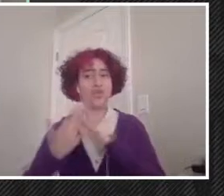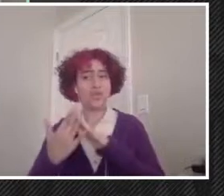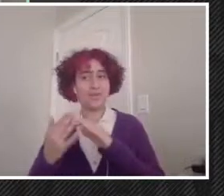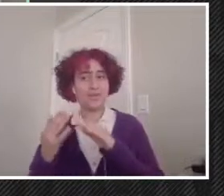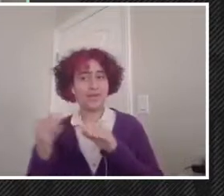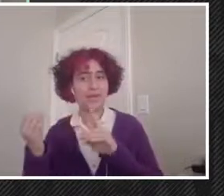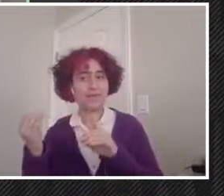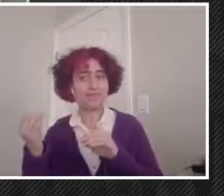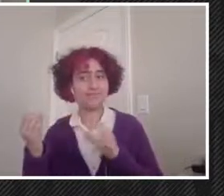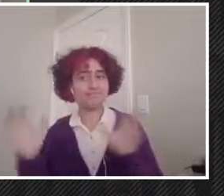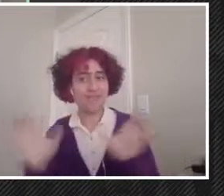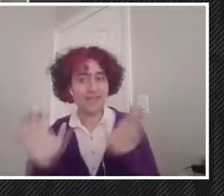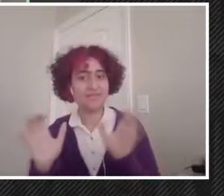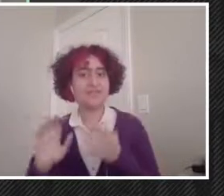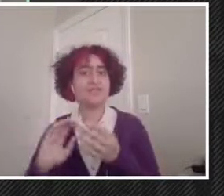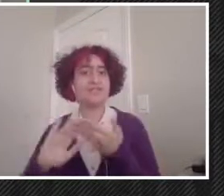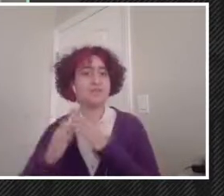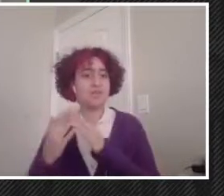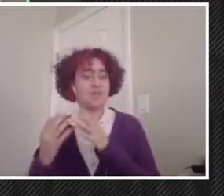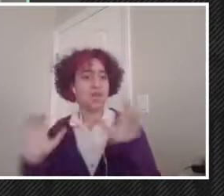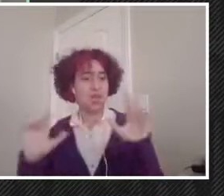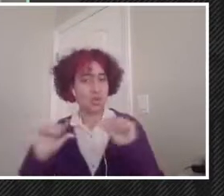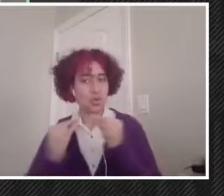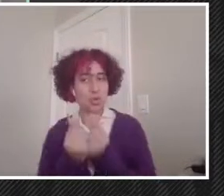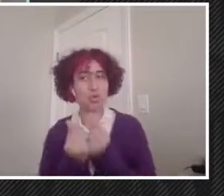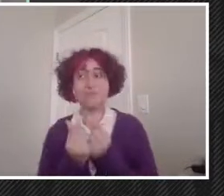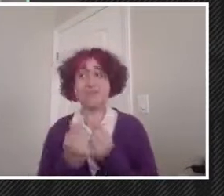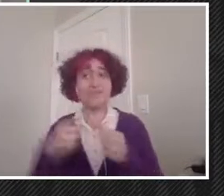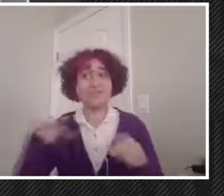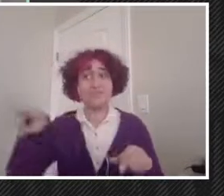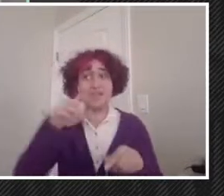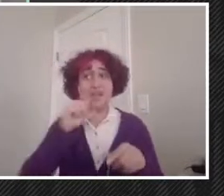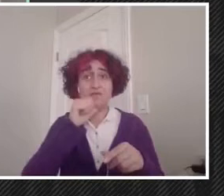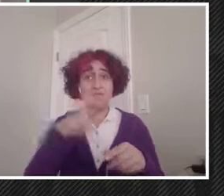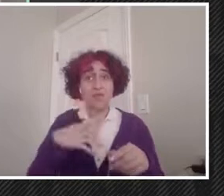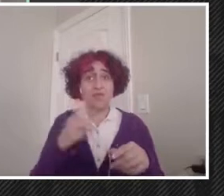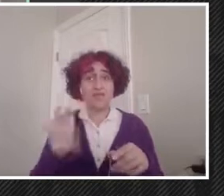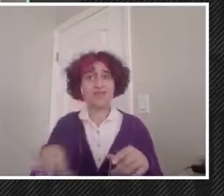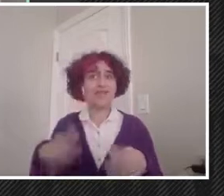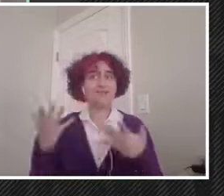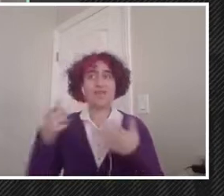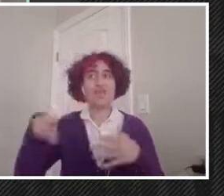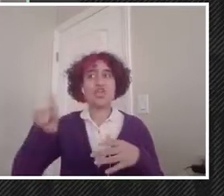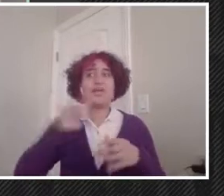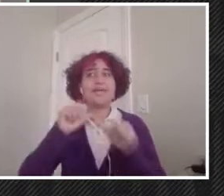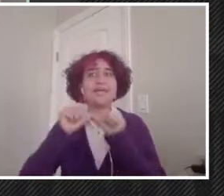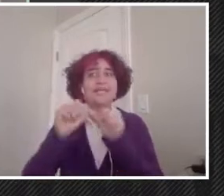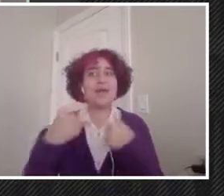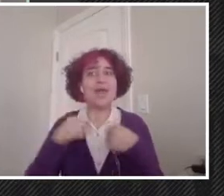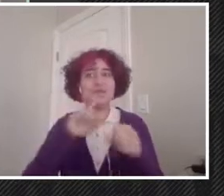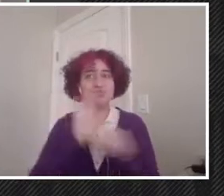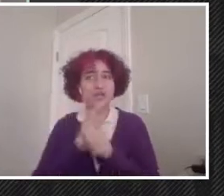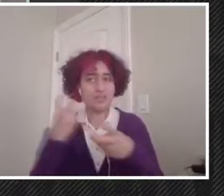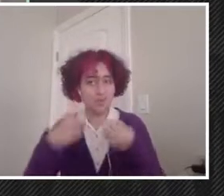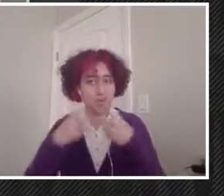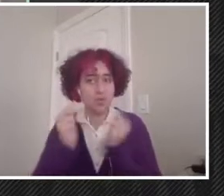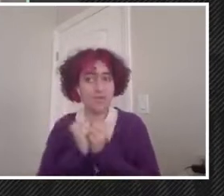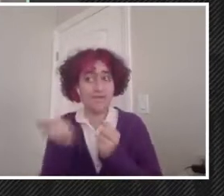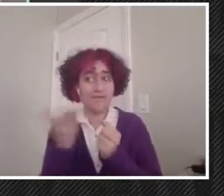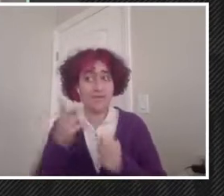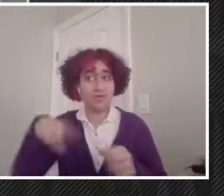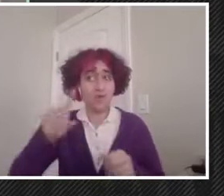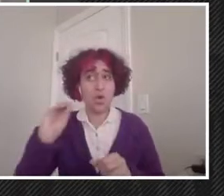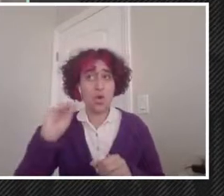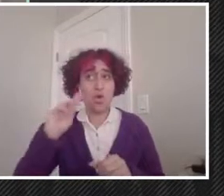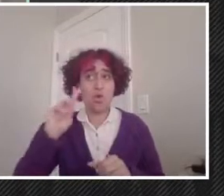perfectly fine with that. And if you're not okay with it, then maybe you're probably going to continue to have a trust problem with some of the organizations that